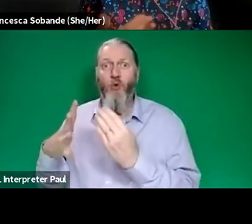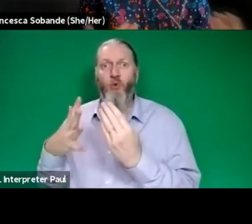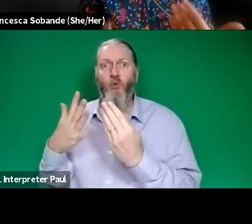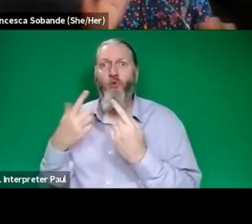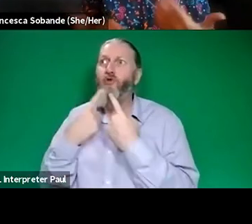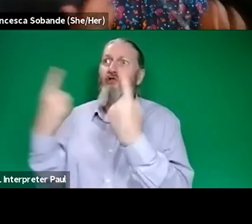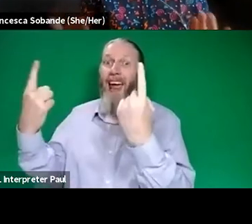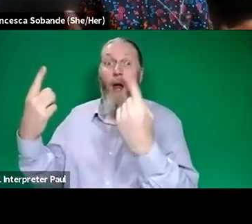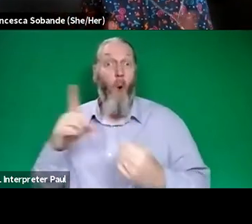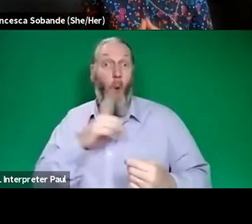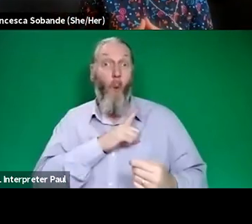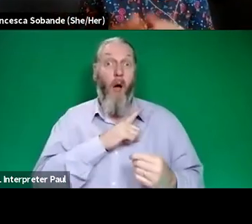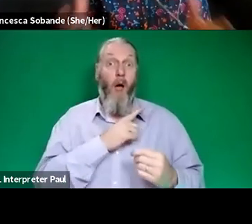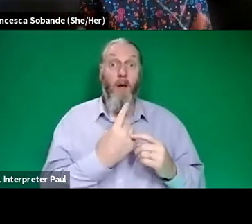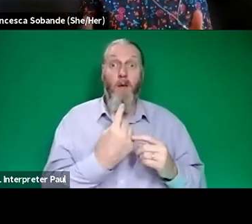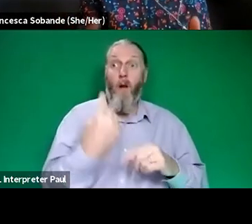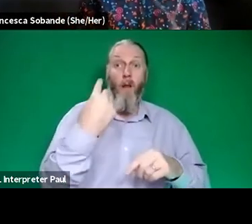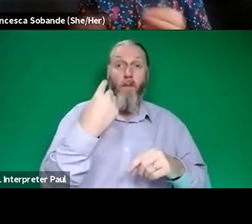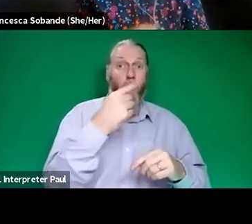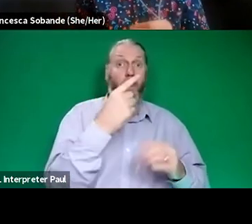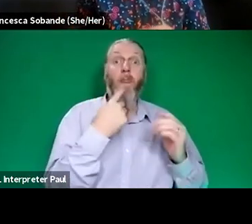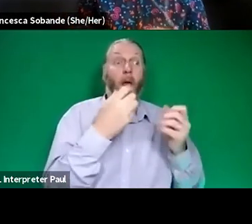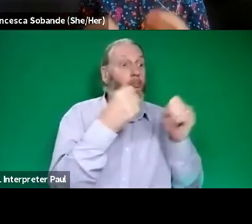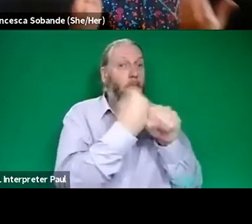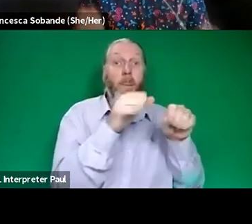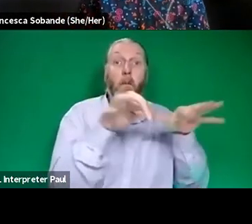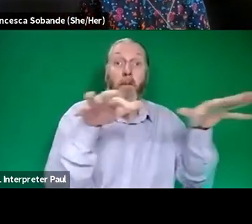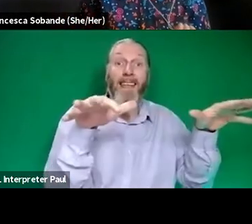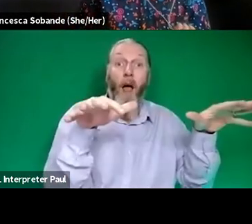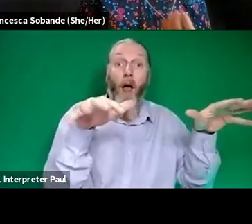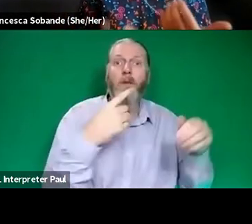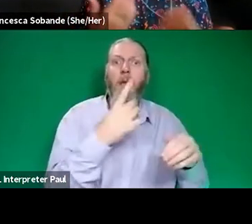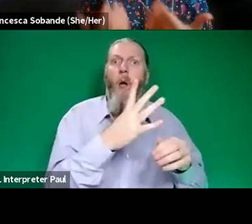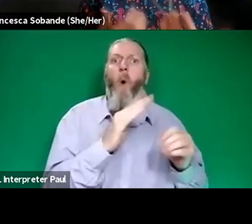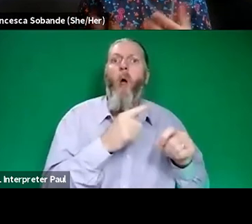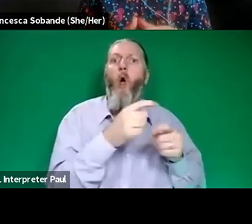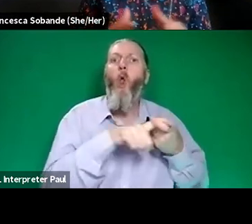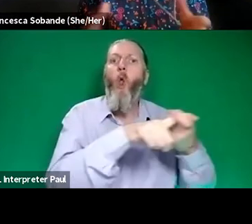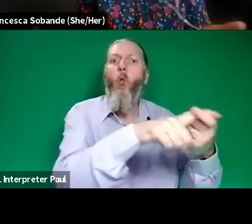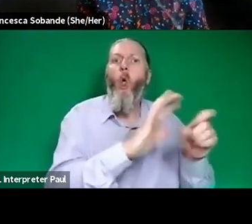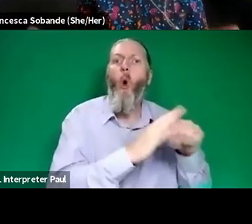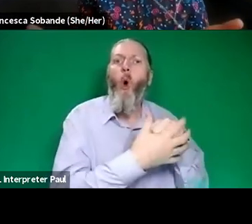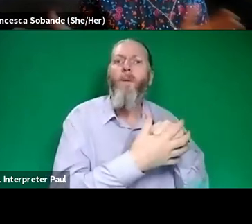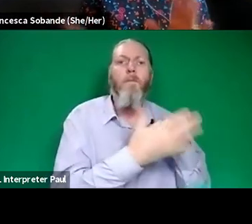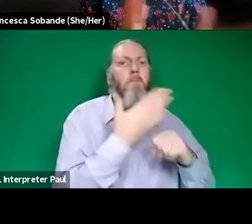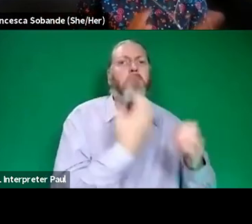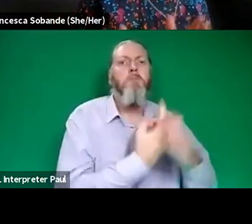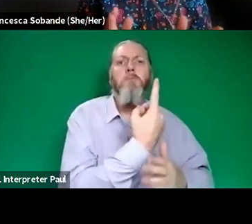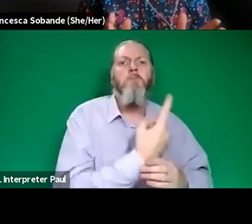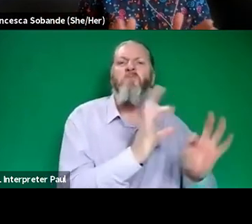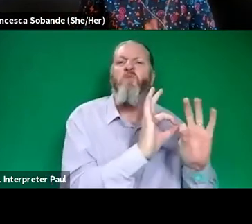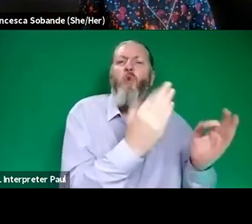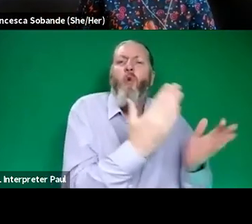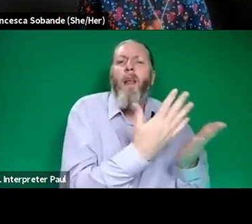Last March, when I was speaking to people, the language that we have right now, which is certainly far from necessarily being that helpful, wasn't